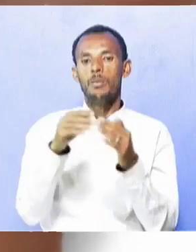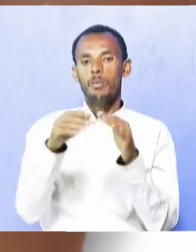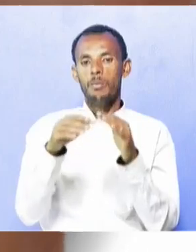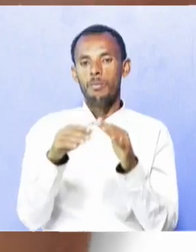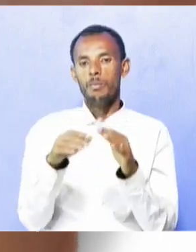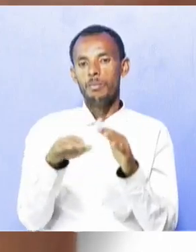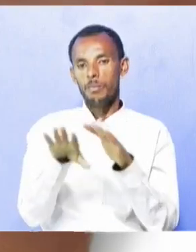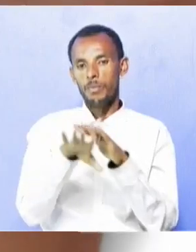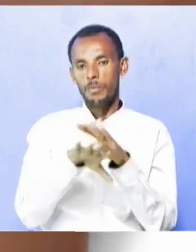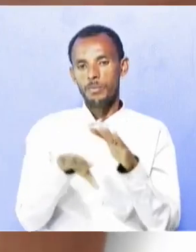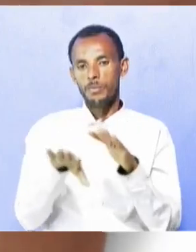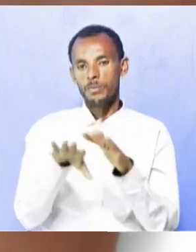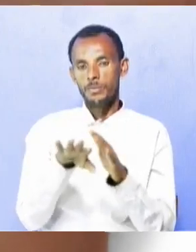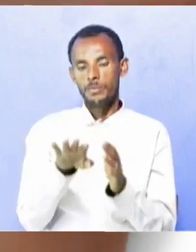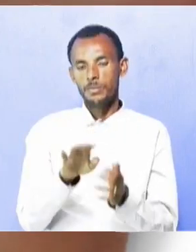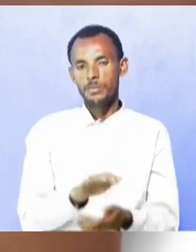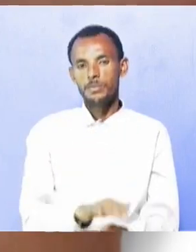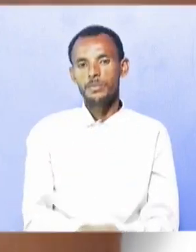shown below.